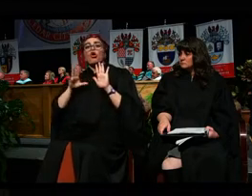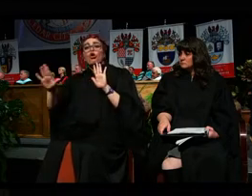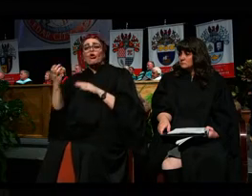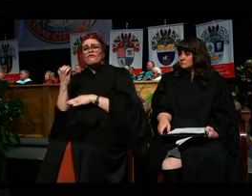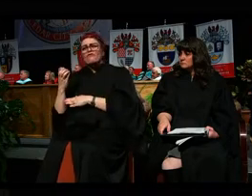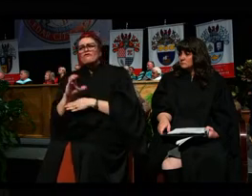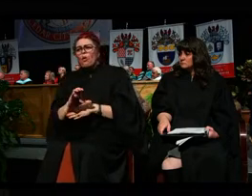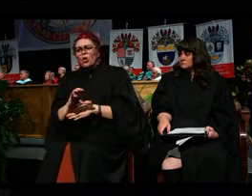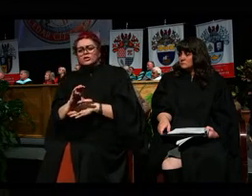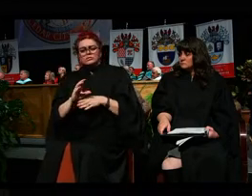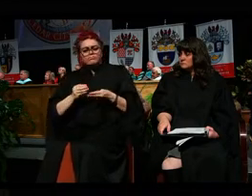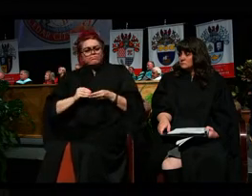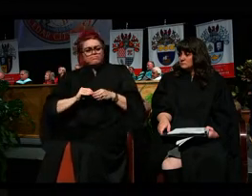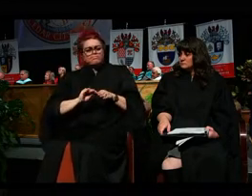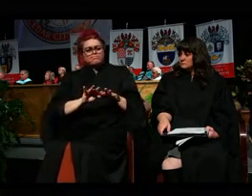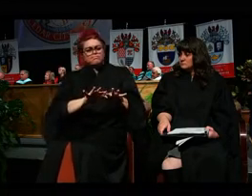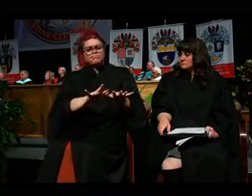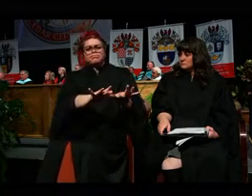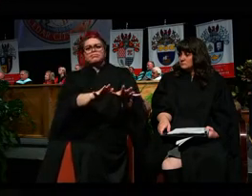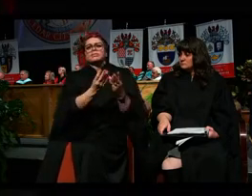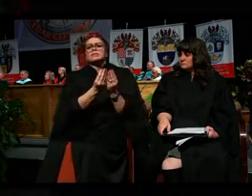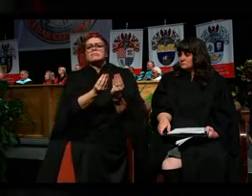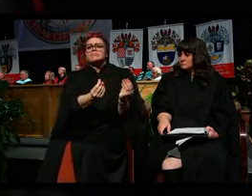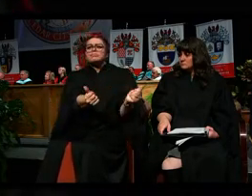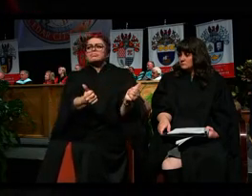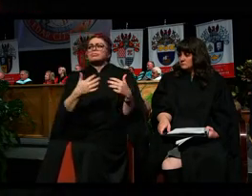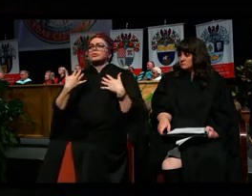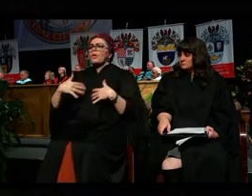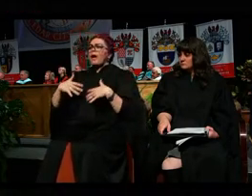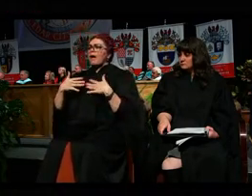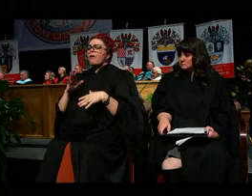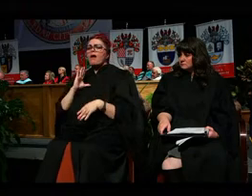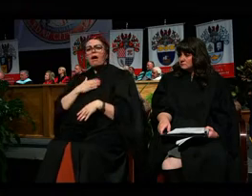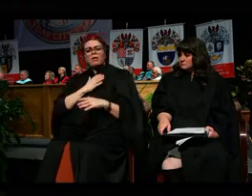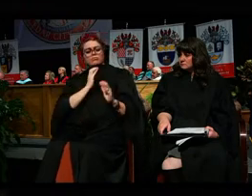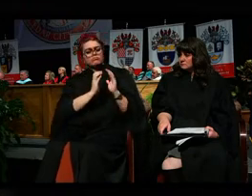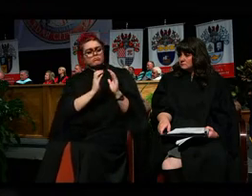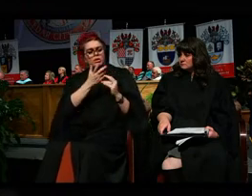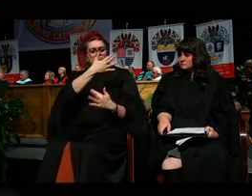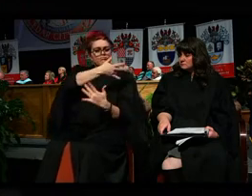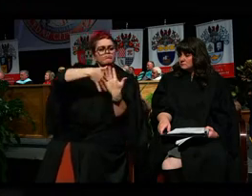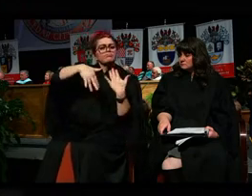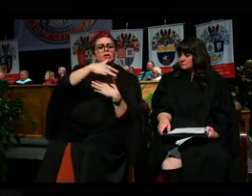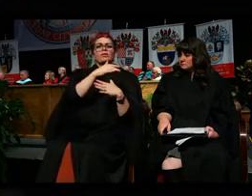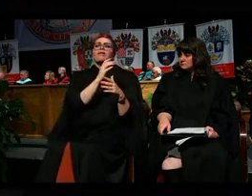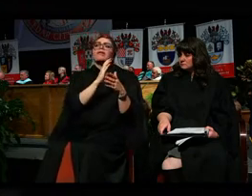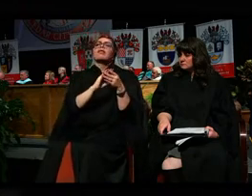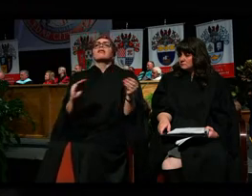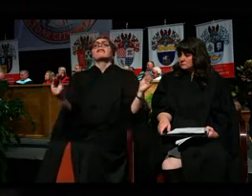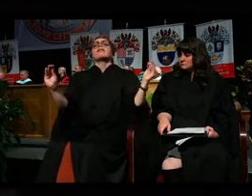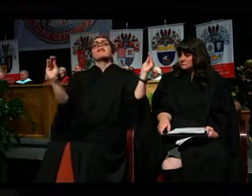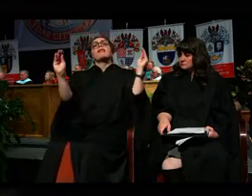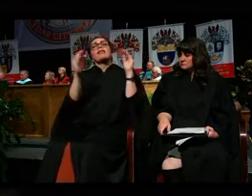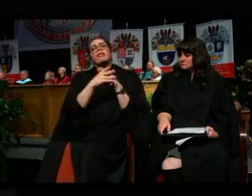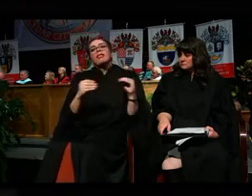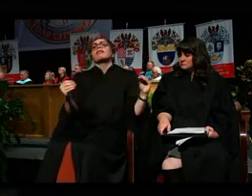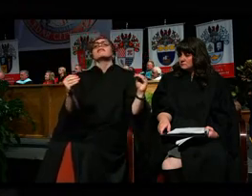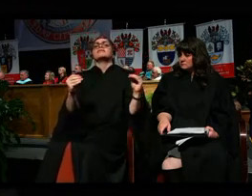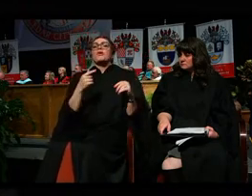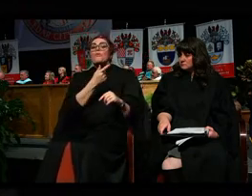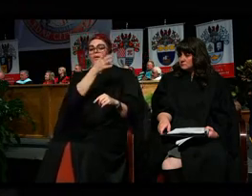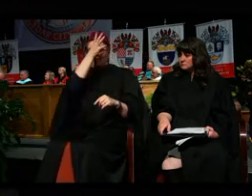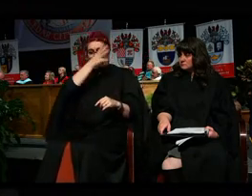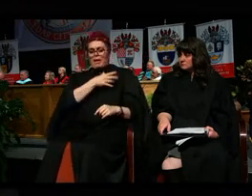friendship. Our conversation became the regaling of stories, and somewhere my buddy LJ